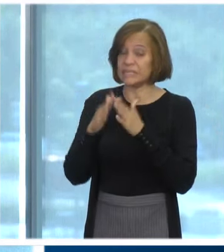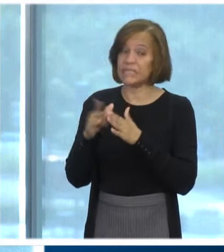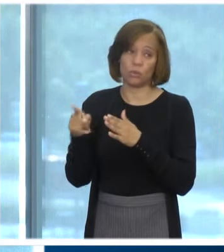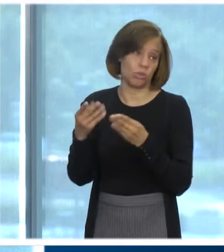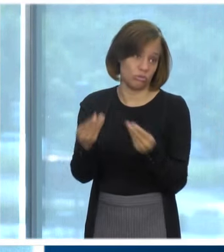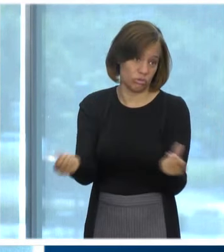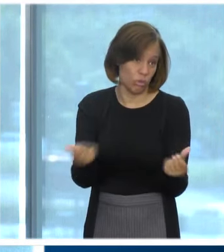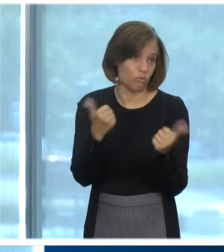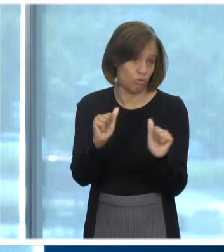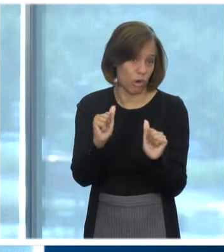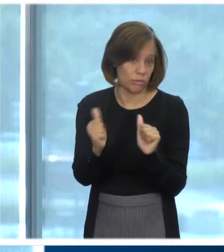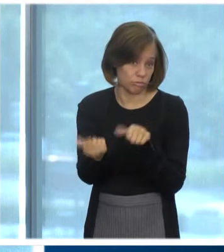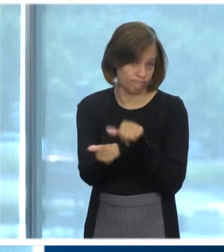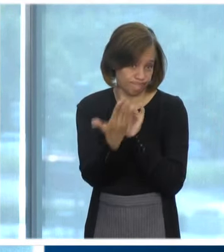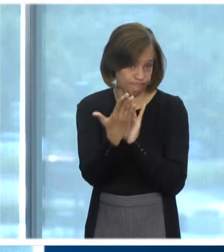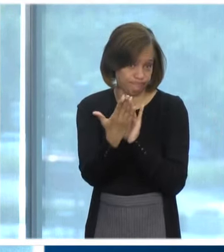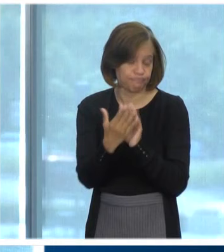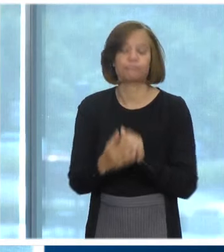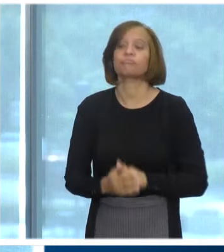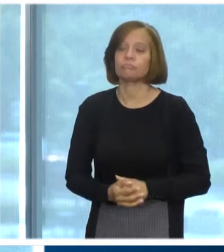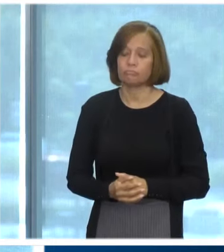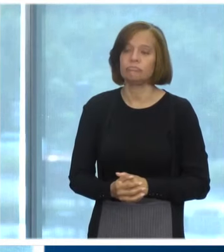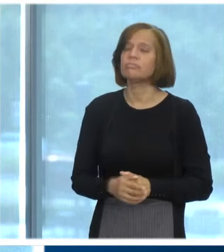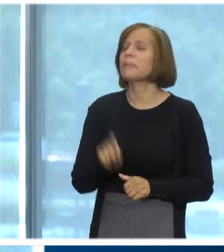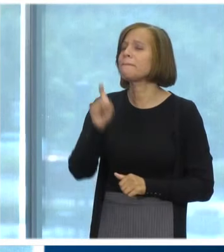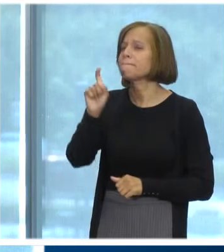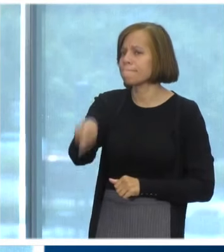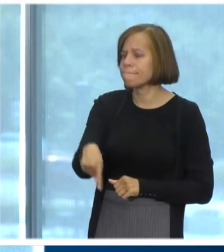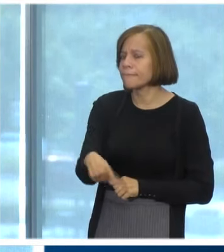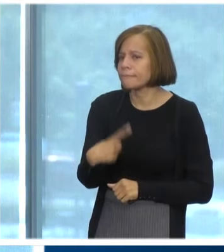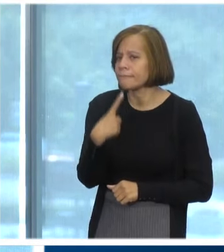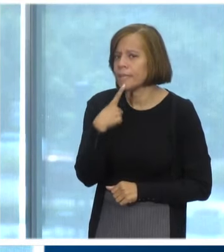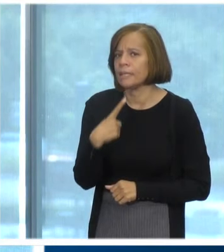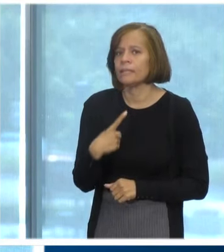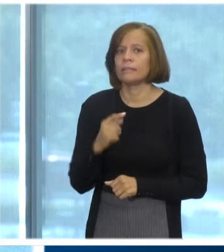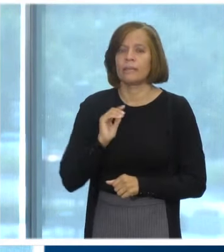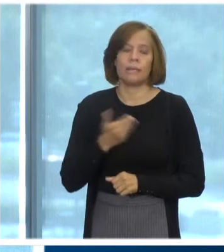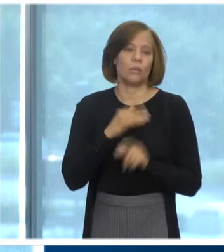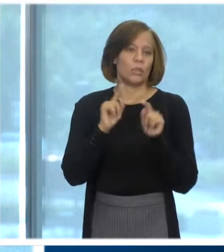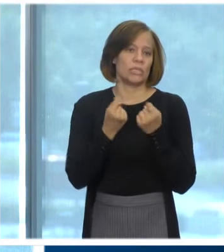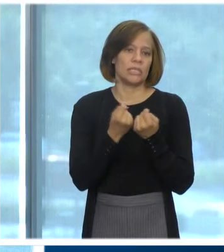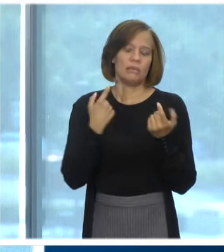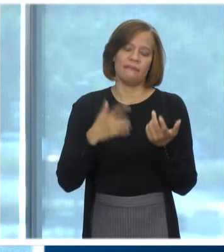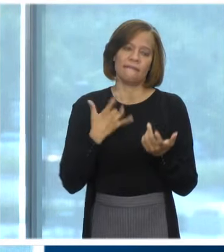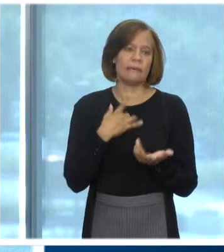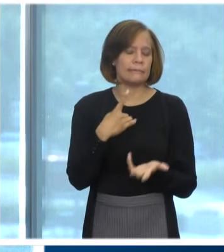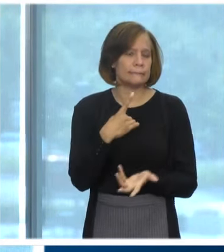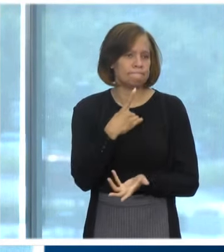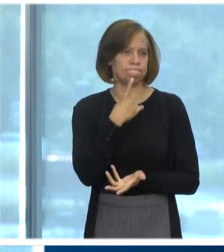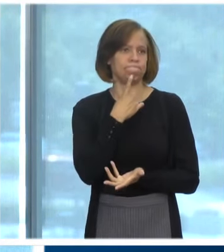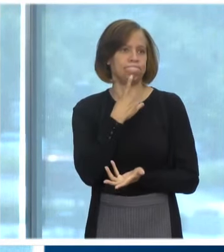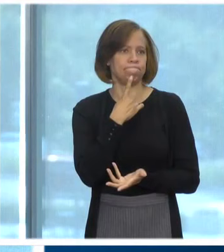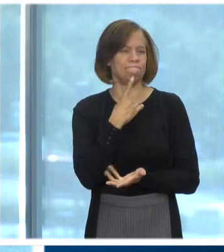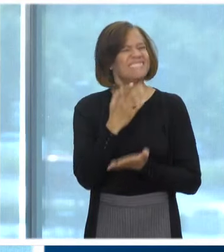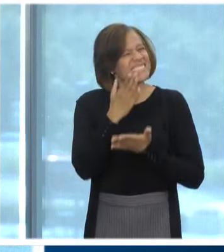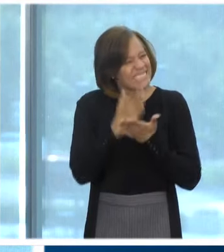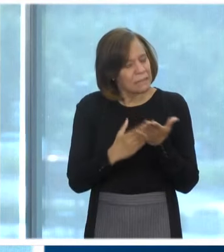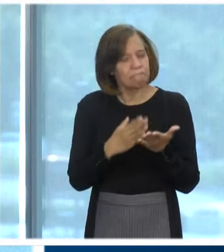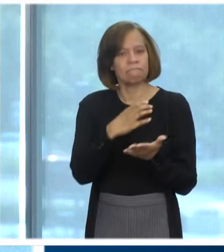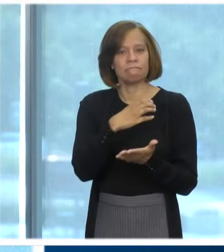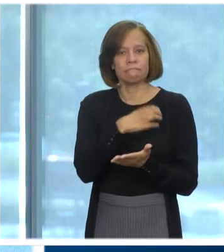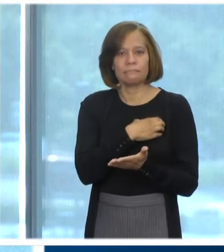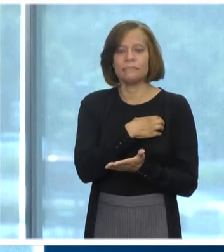I would be remiss if I didn't mention that our team also experienced disappointment at some officers whose